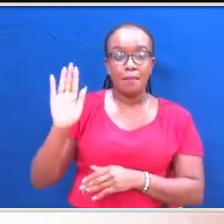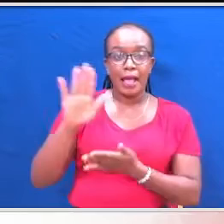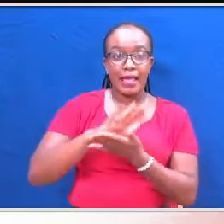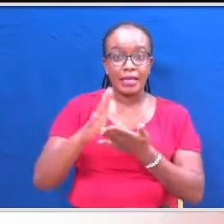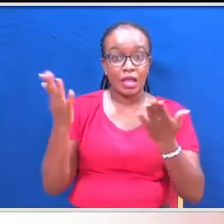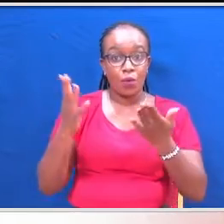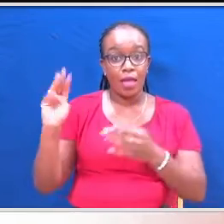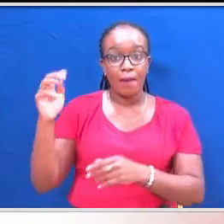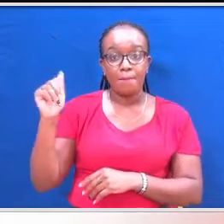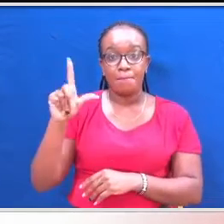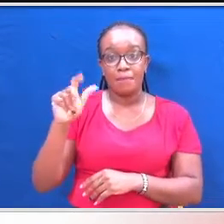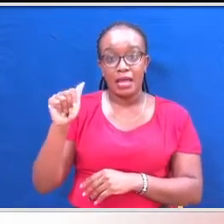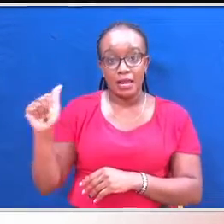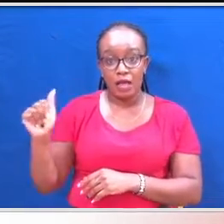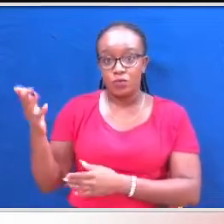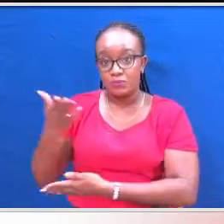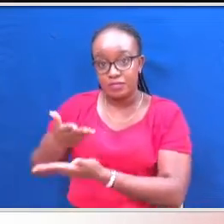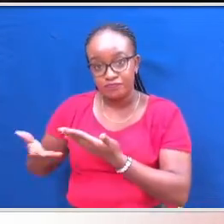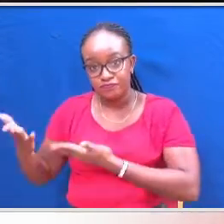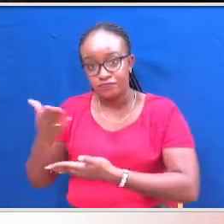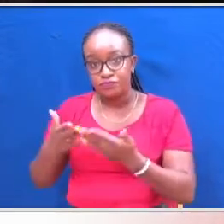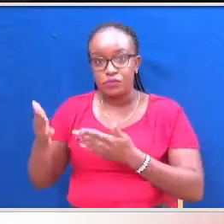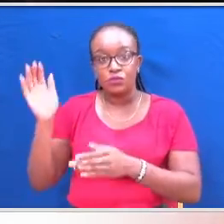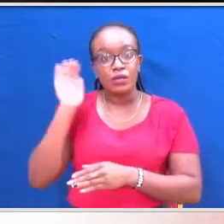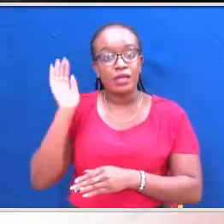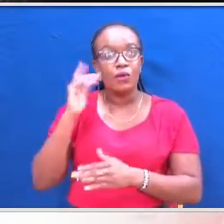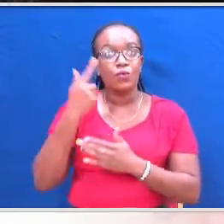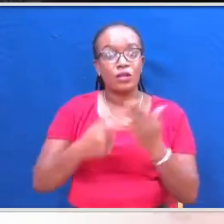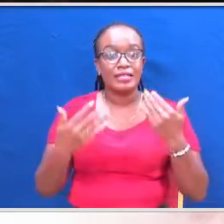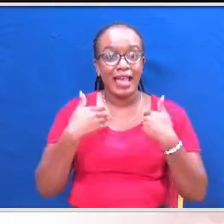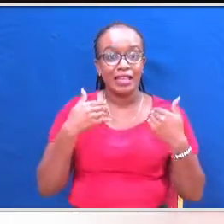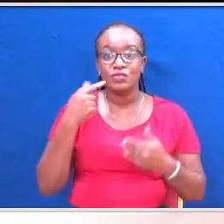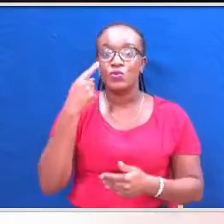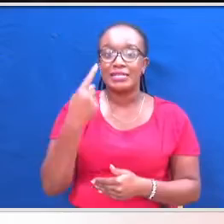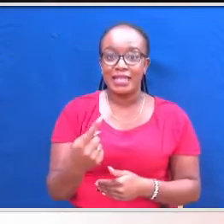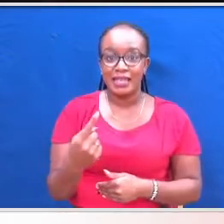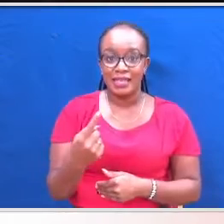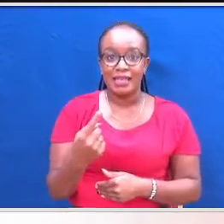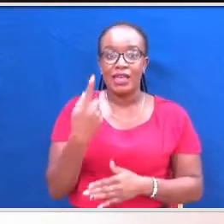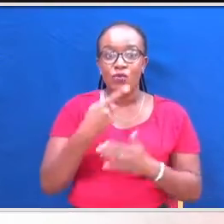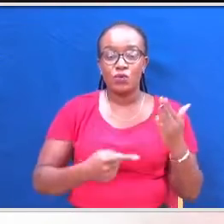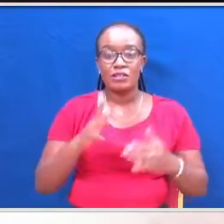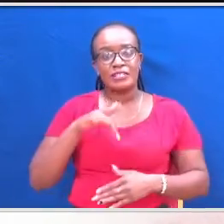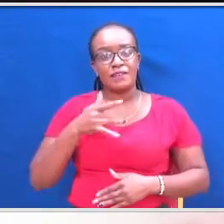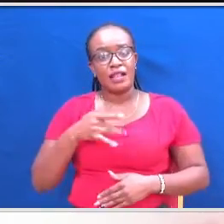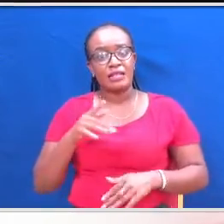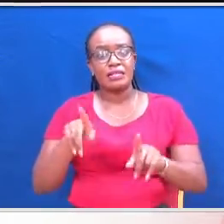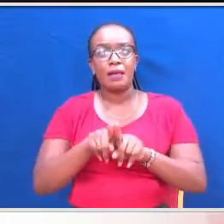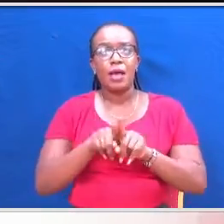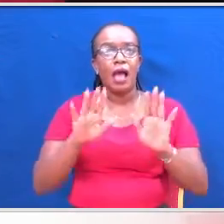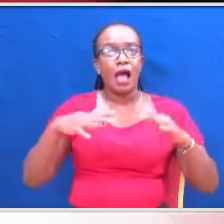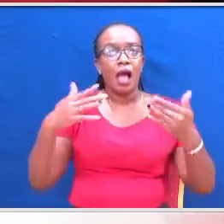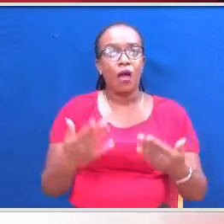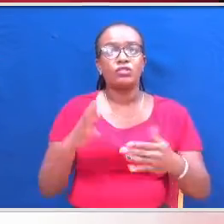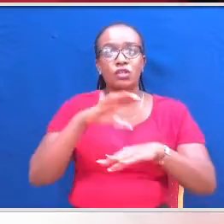Machakos County. I will be speaking to her just to hear what she has to say and what her feeling is and even how she got